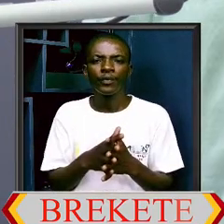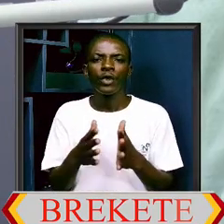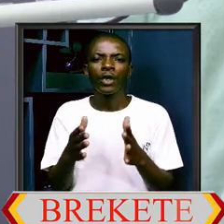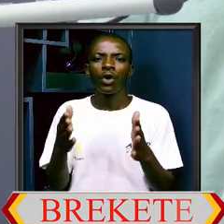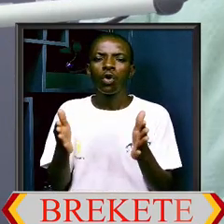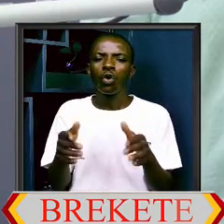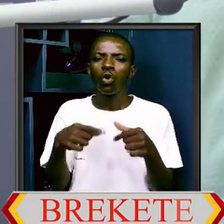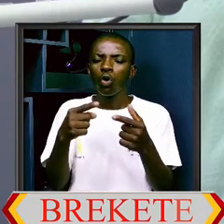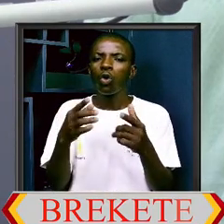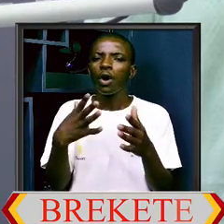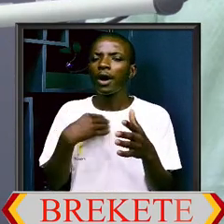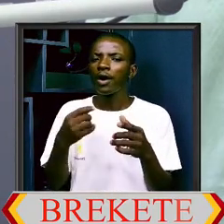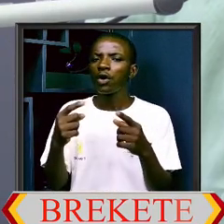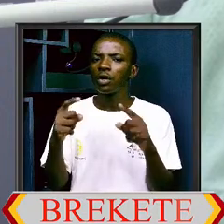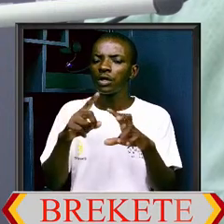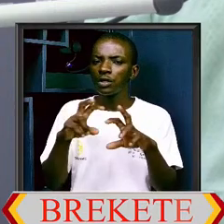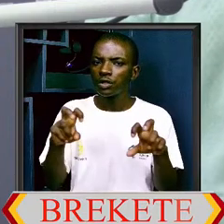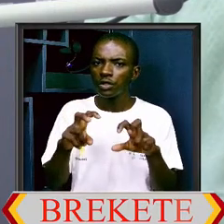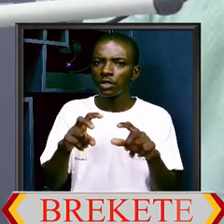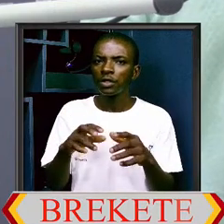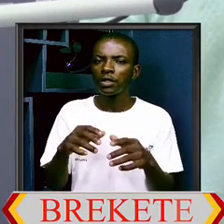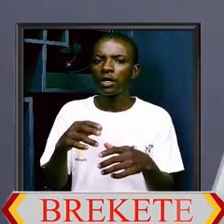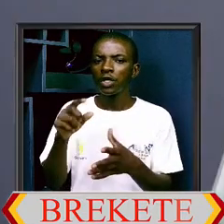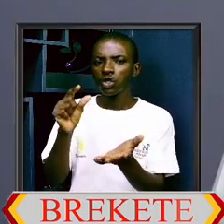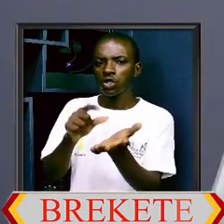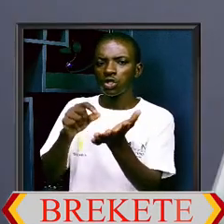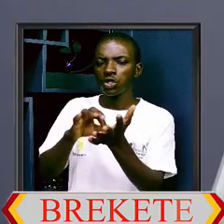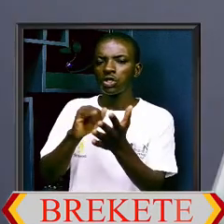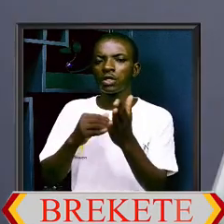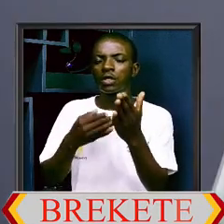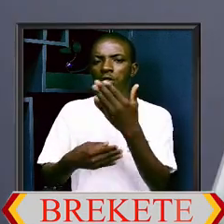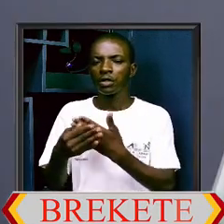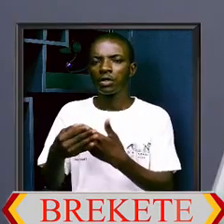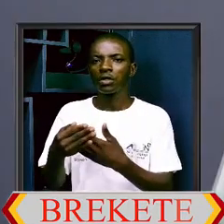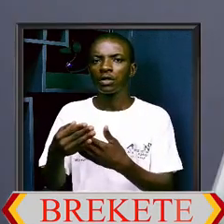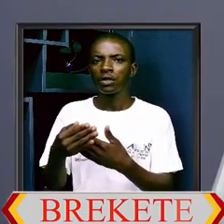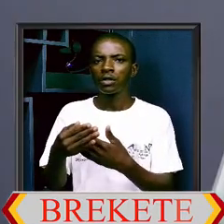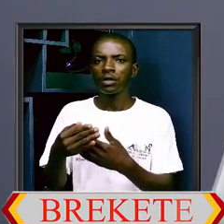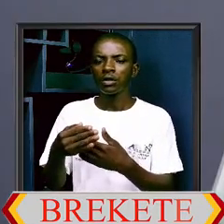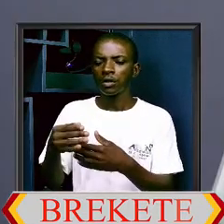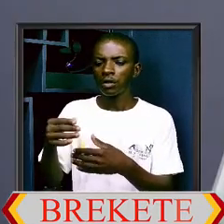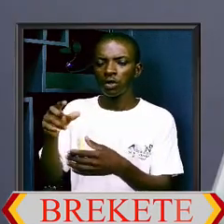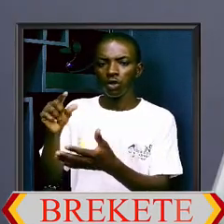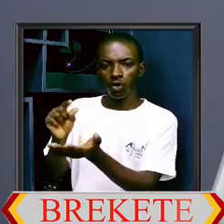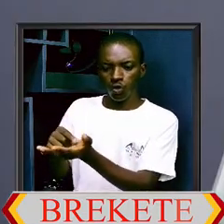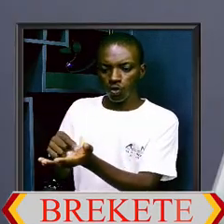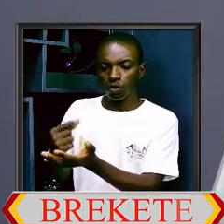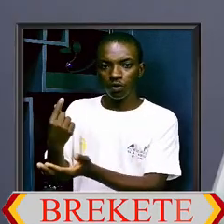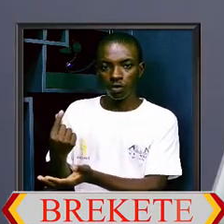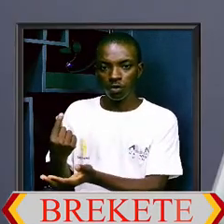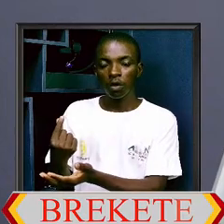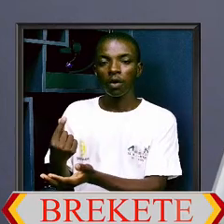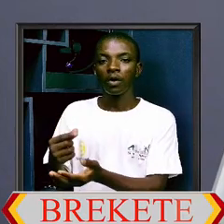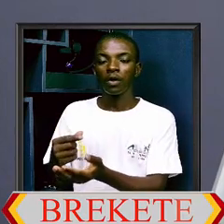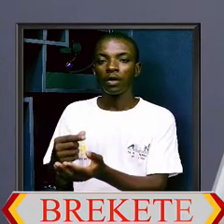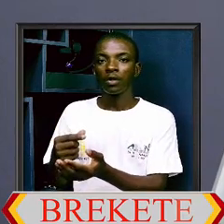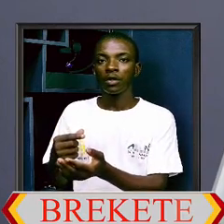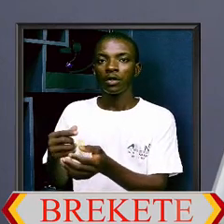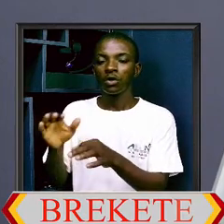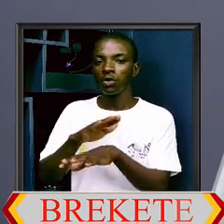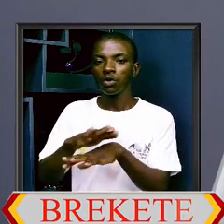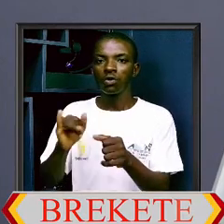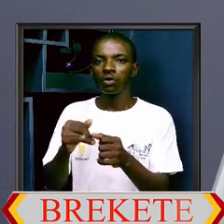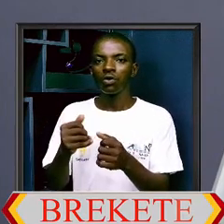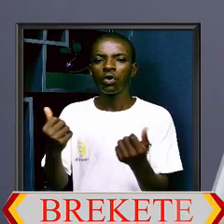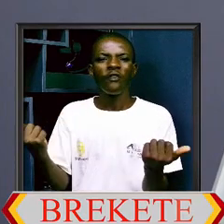go and check f way born P make you try say you won't touch that P will not get